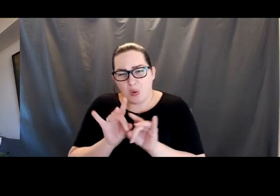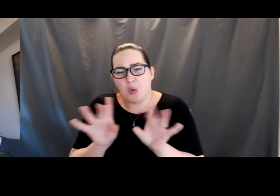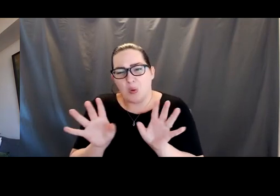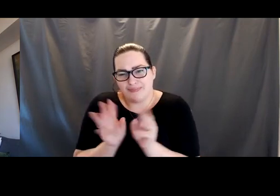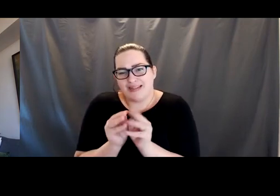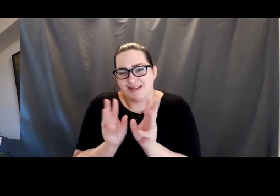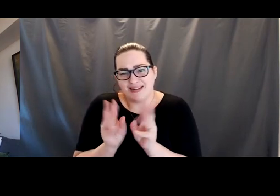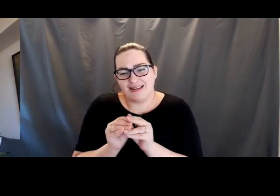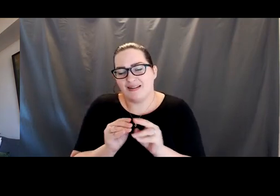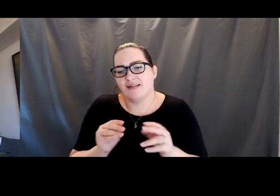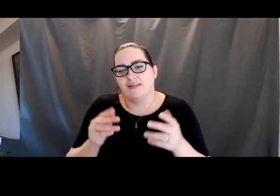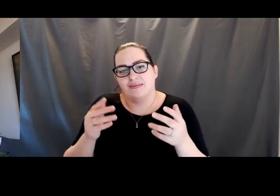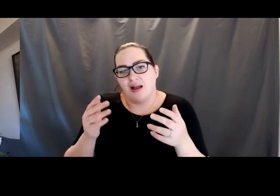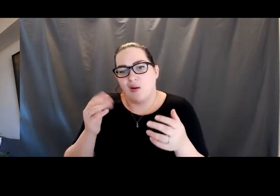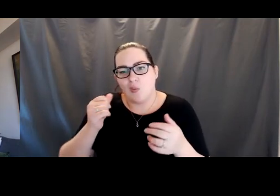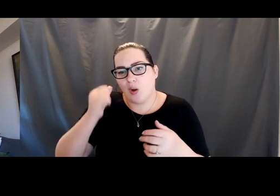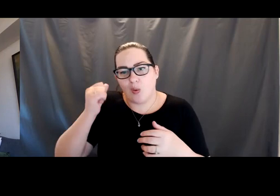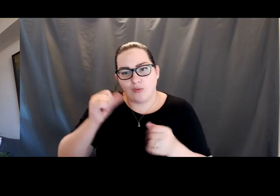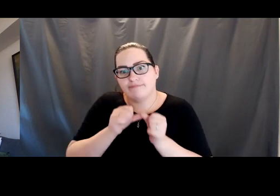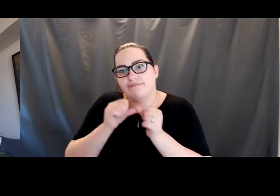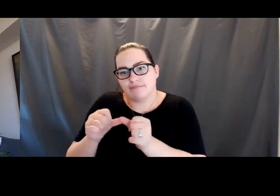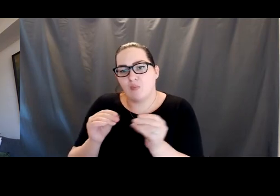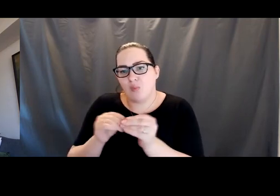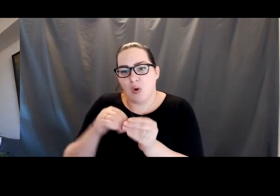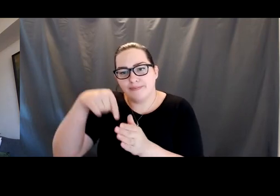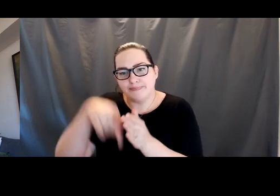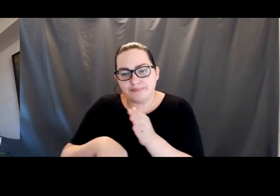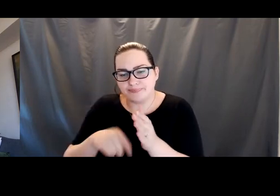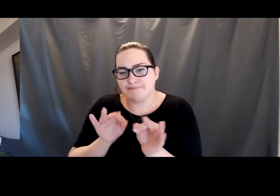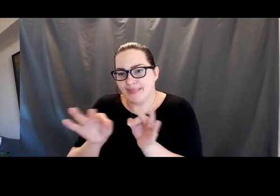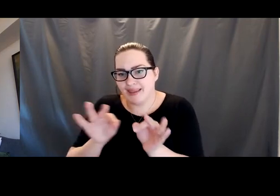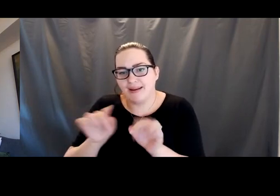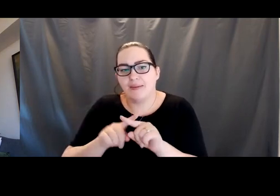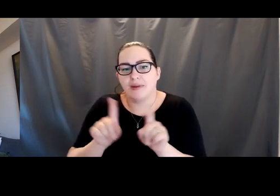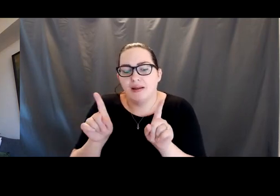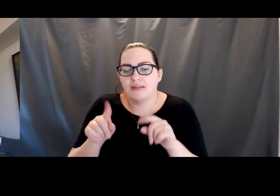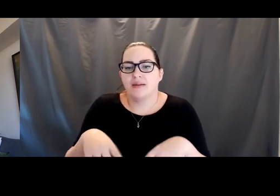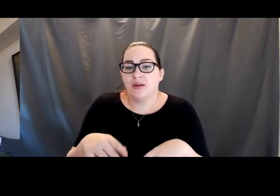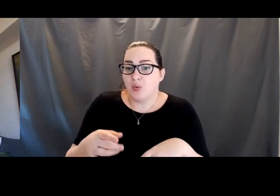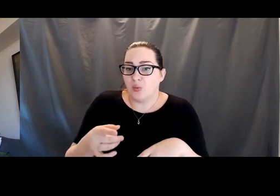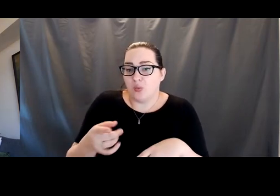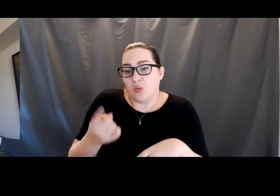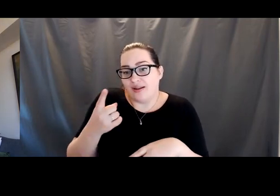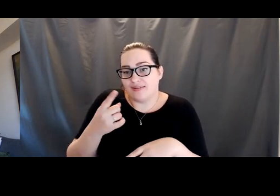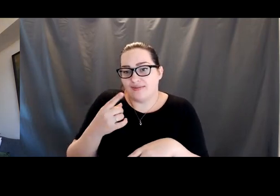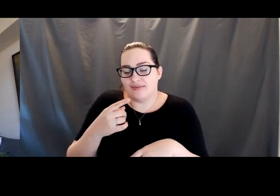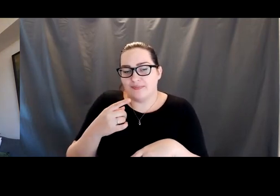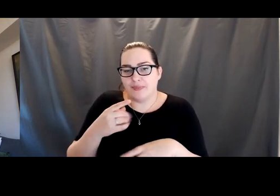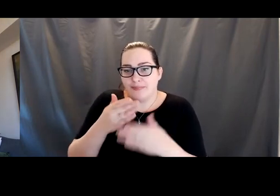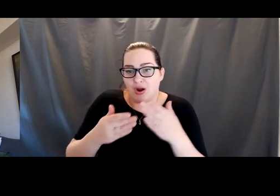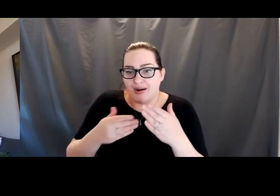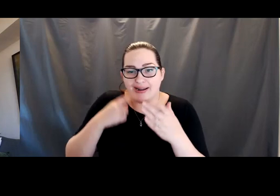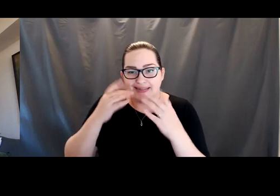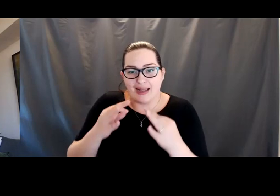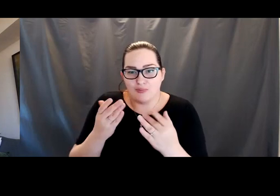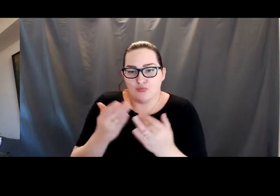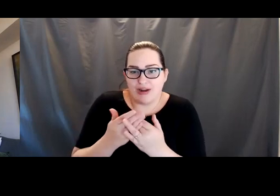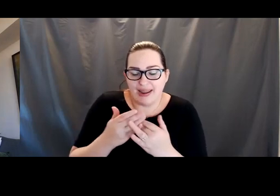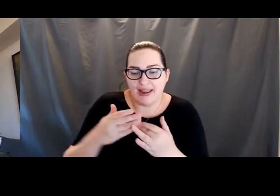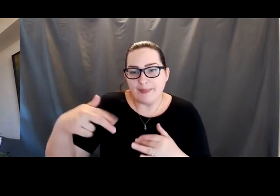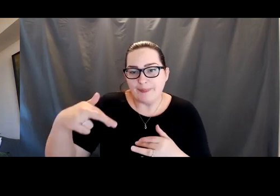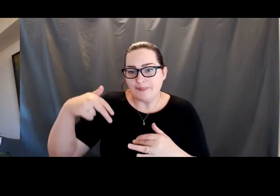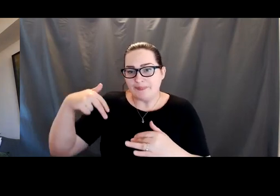details, but at one point I took a break and I got up and went to the back of the room because we were all seated at a conference table. And I was speaking